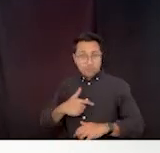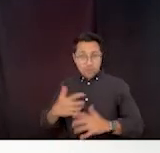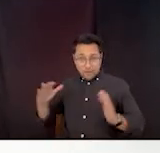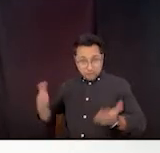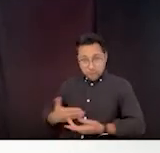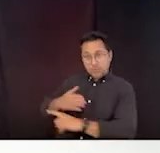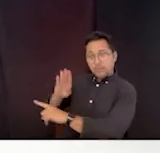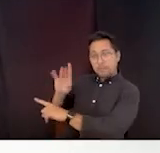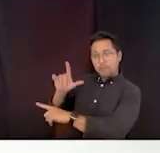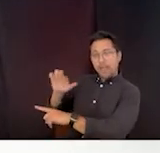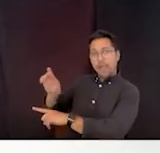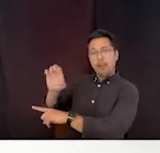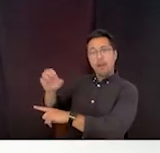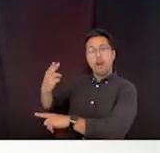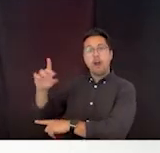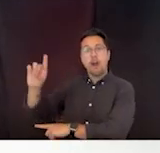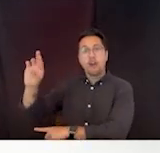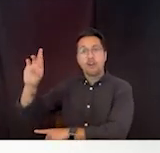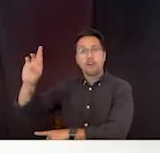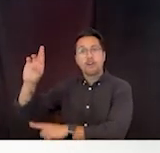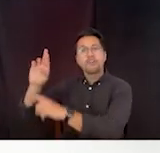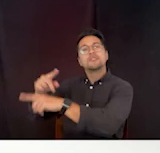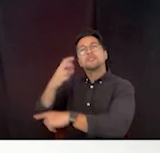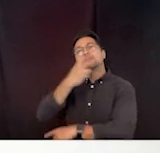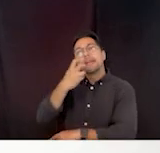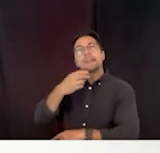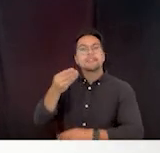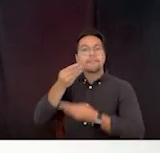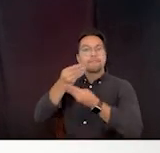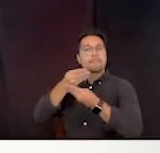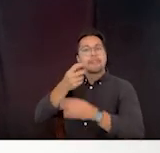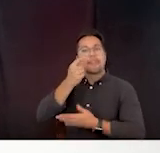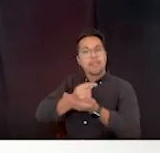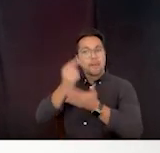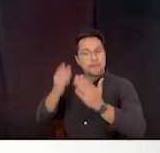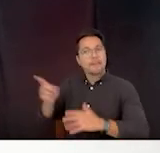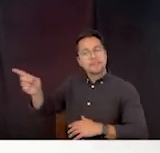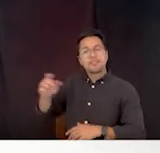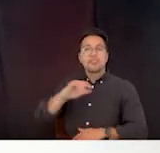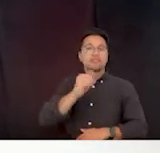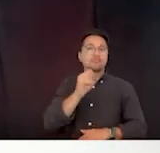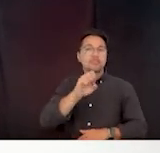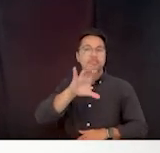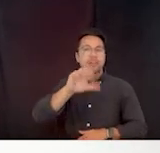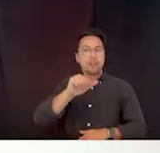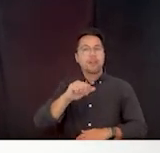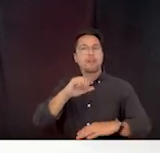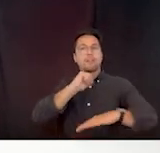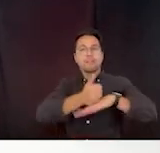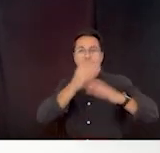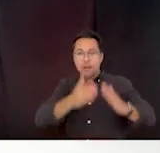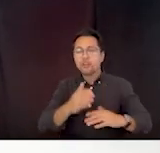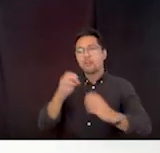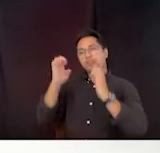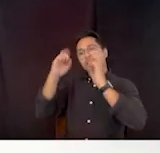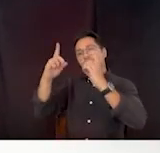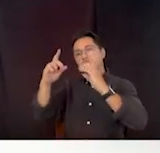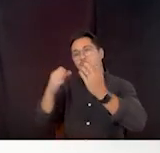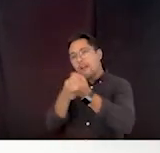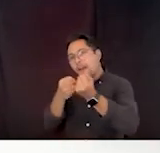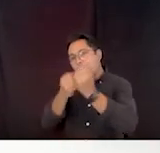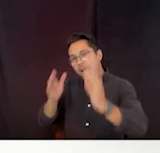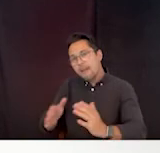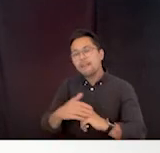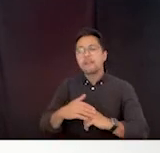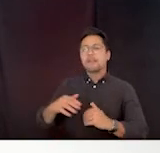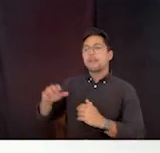have Blair Harder here, if you want to wave, Blair. She's our speech and feeding therapist at the clinic, and Jessica Barisano, our founder and educational advocate. And we